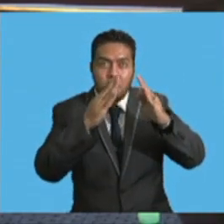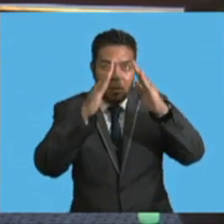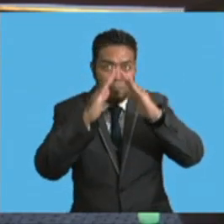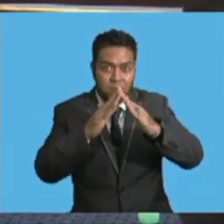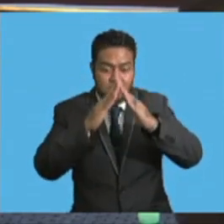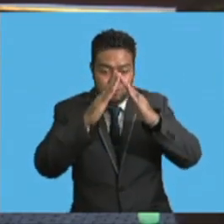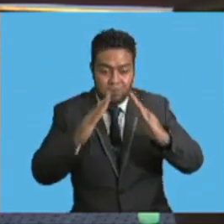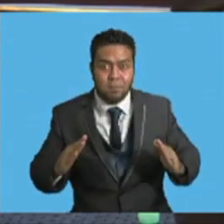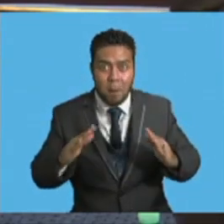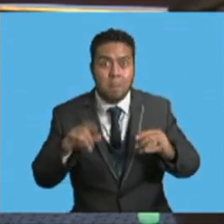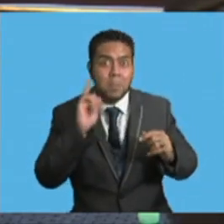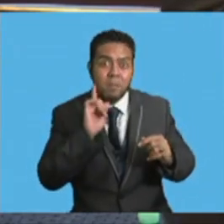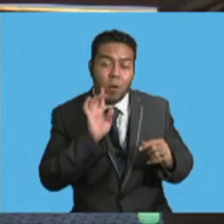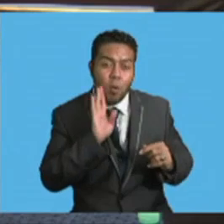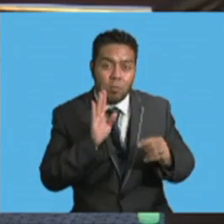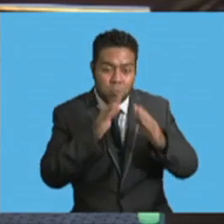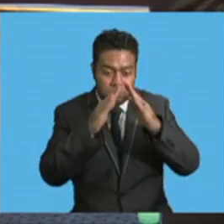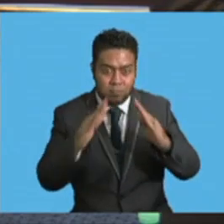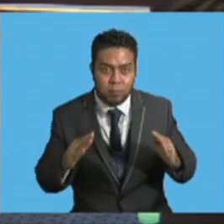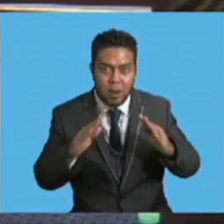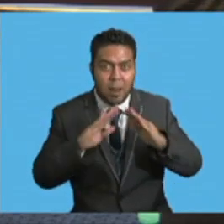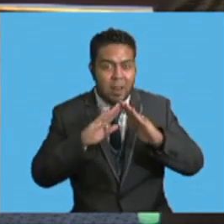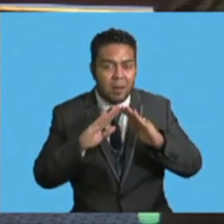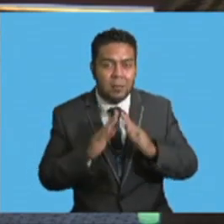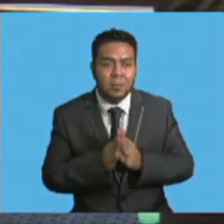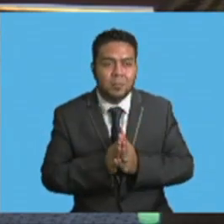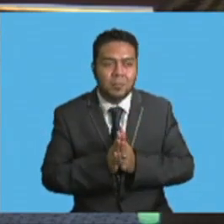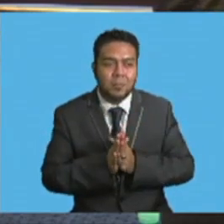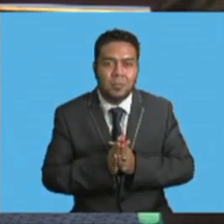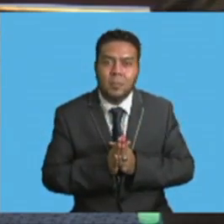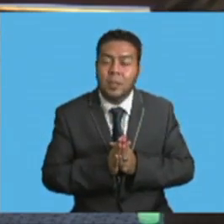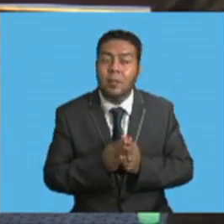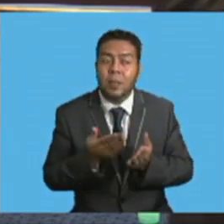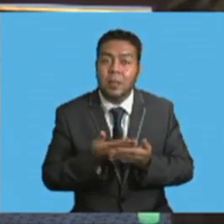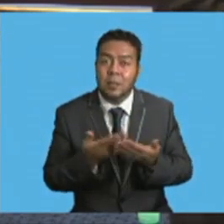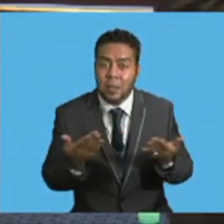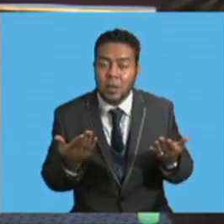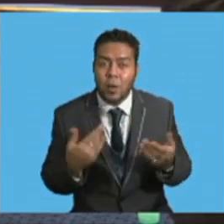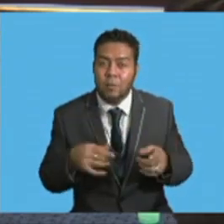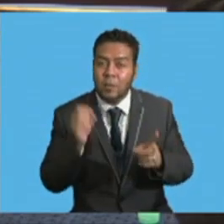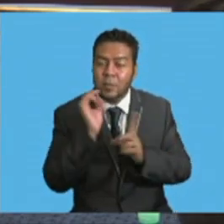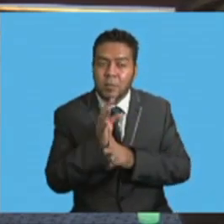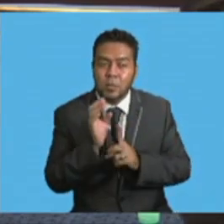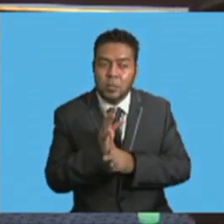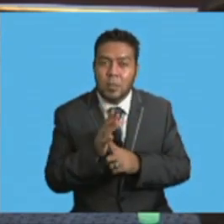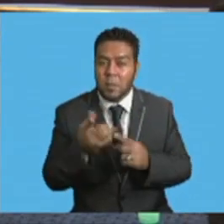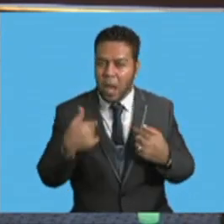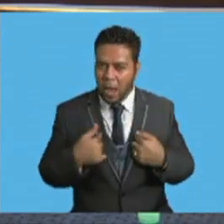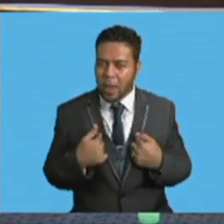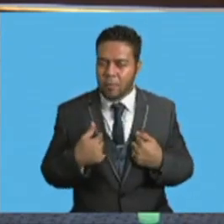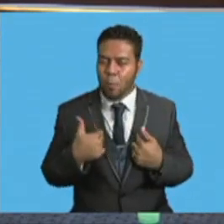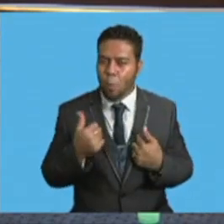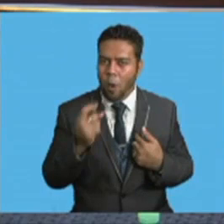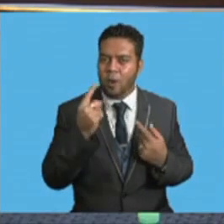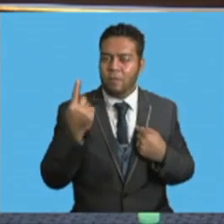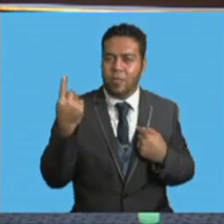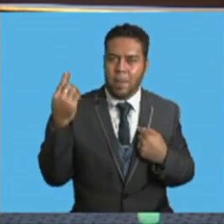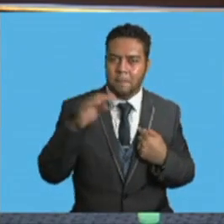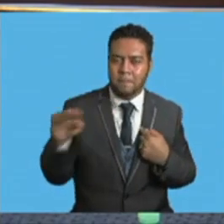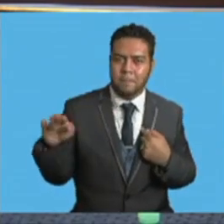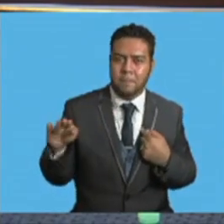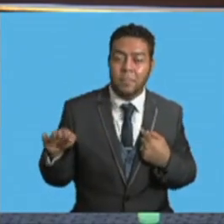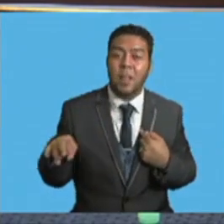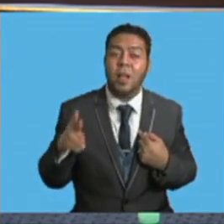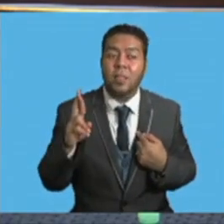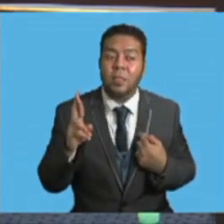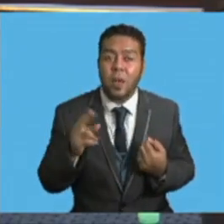of the establishment and the recognition of our young growing cohort of specialists, and I'm proud to say that I was one of them. Honorable Speaker,